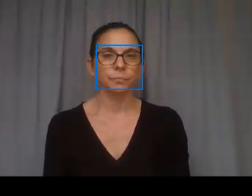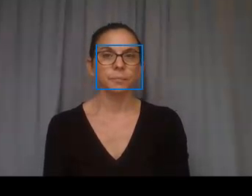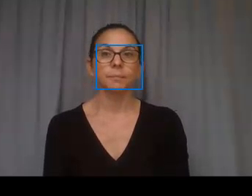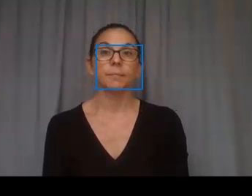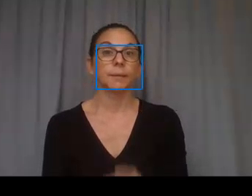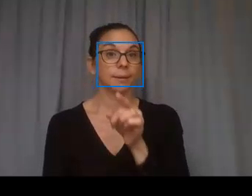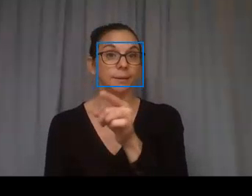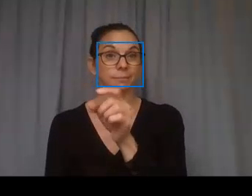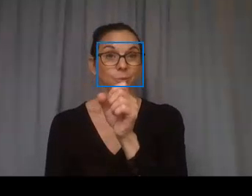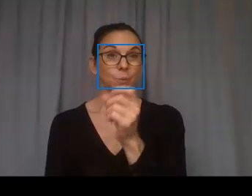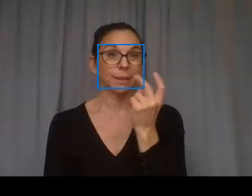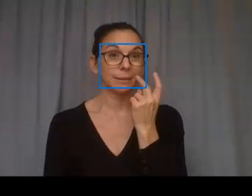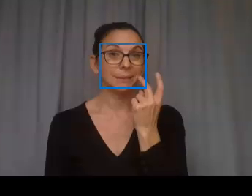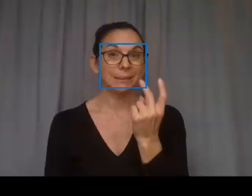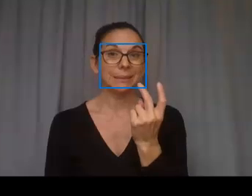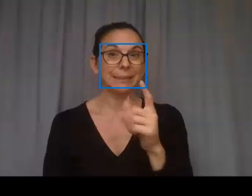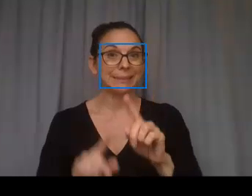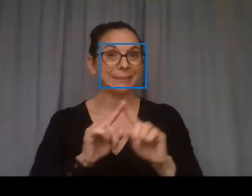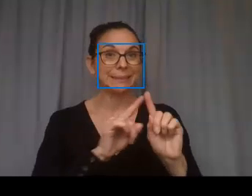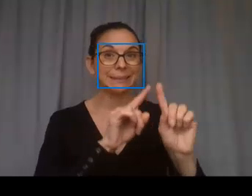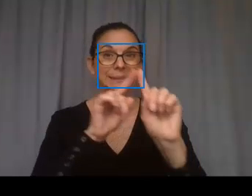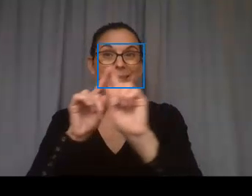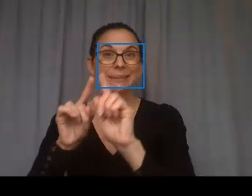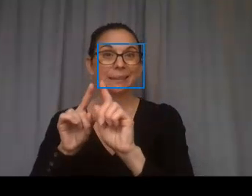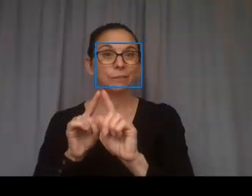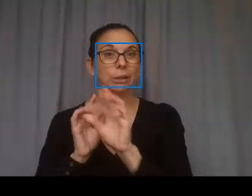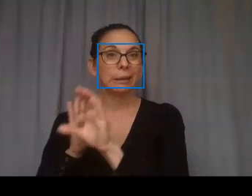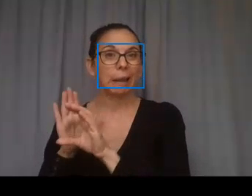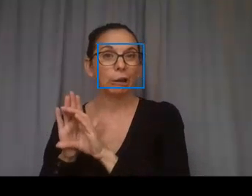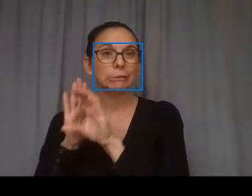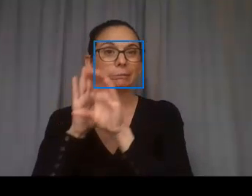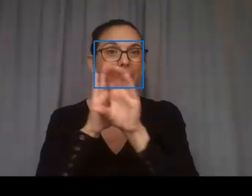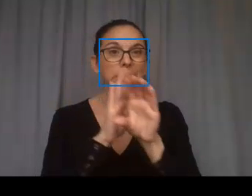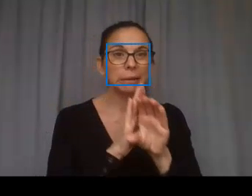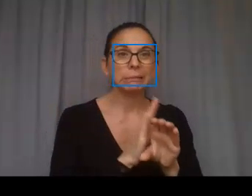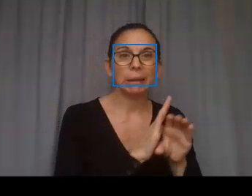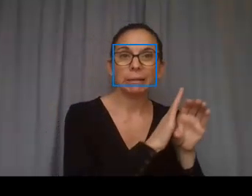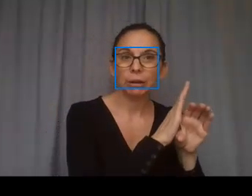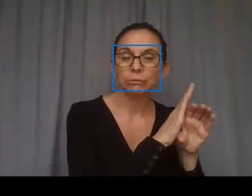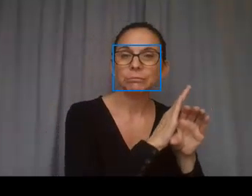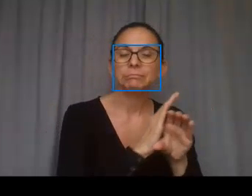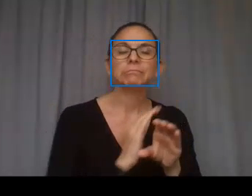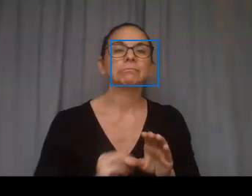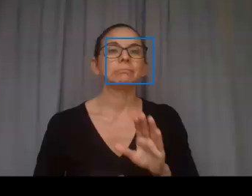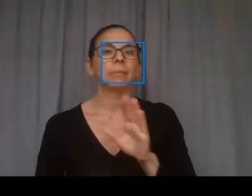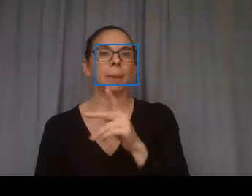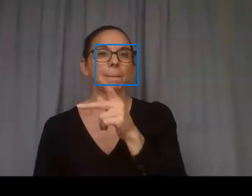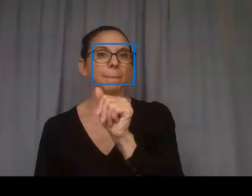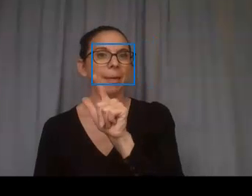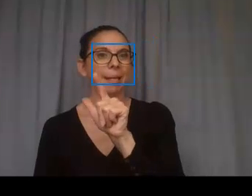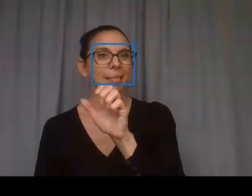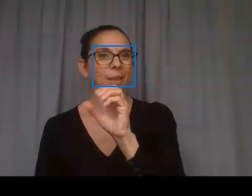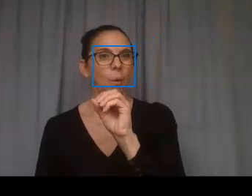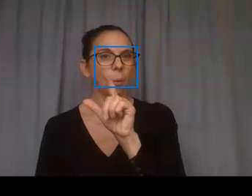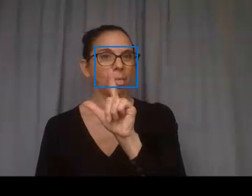So here you can see these different characteristics of this Paleolithic civilization. Uh, whether